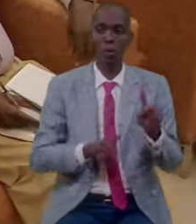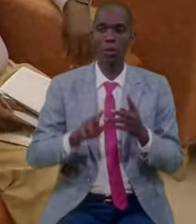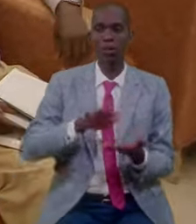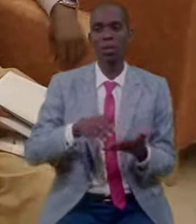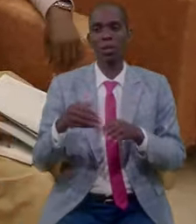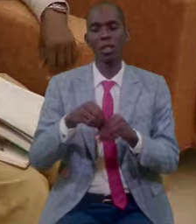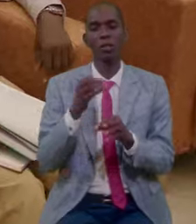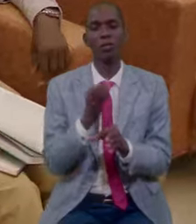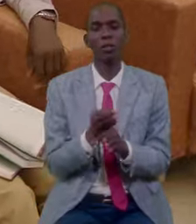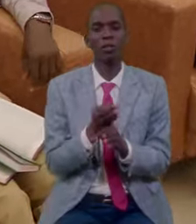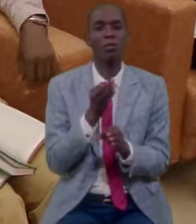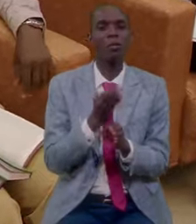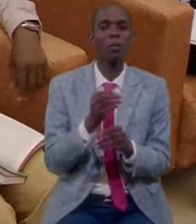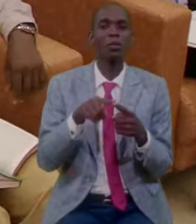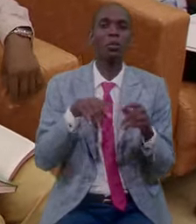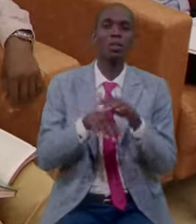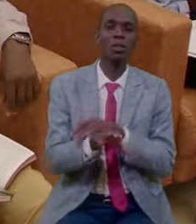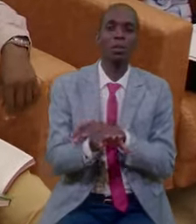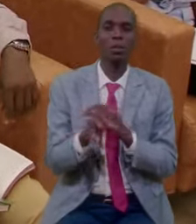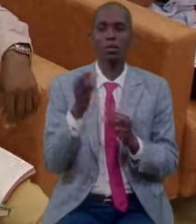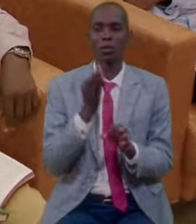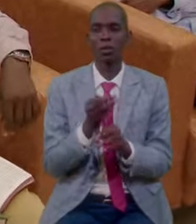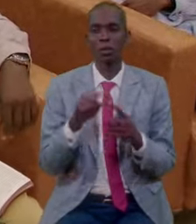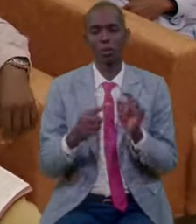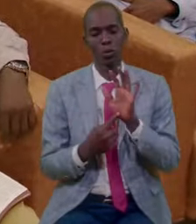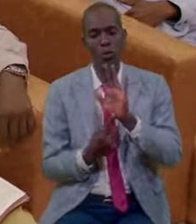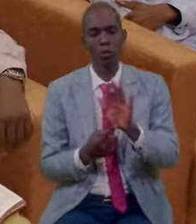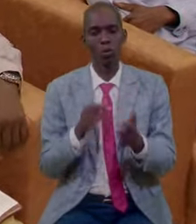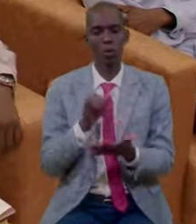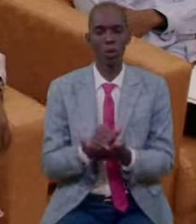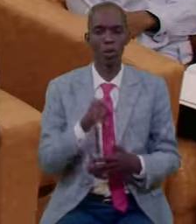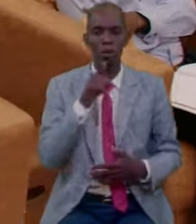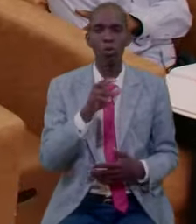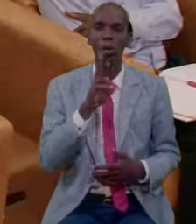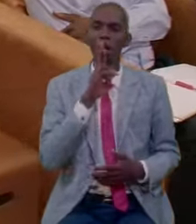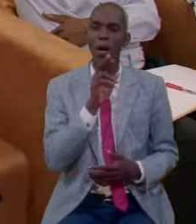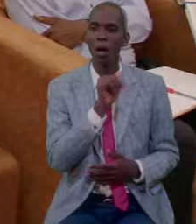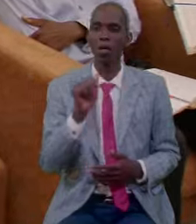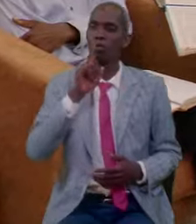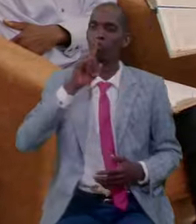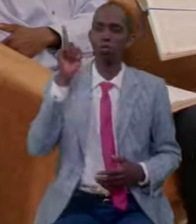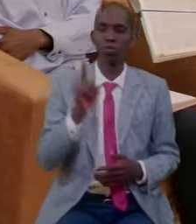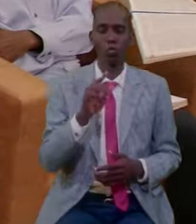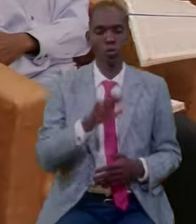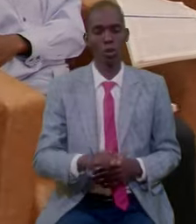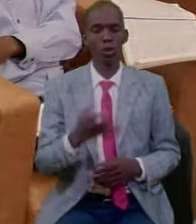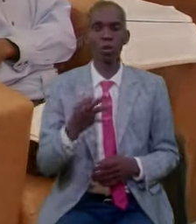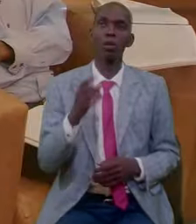enter. Faith to express that you're a real child of God. And faith as